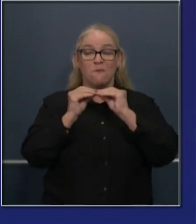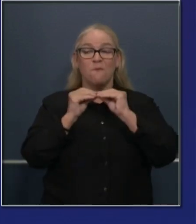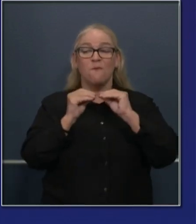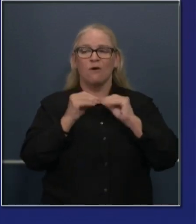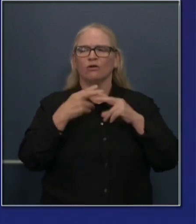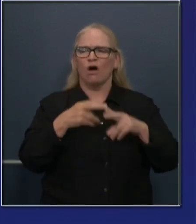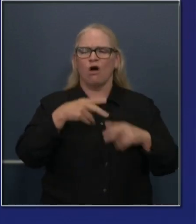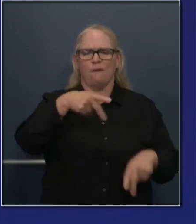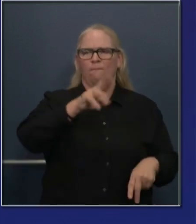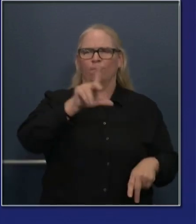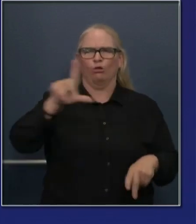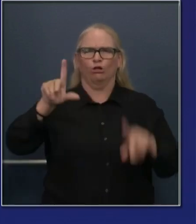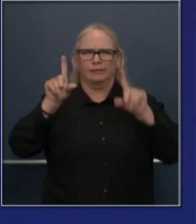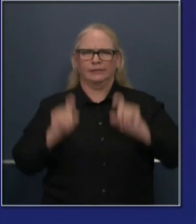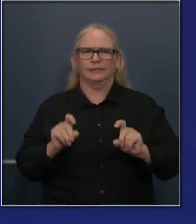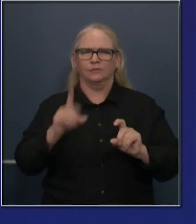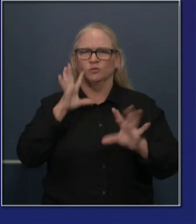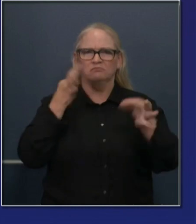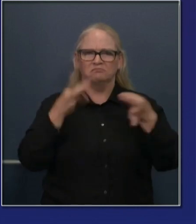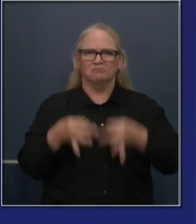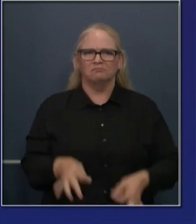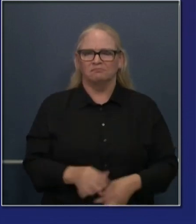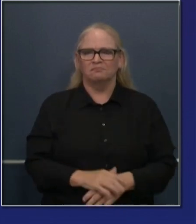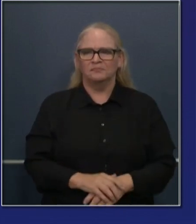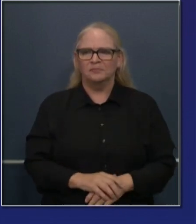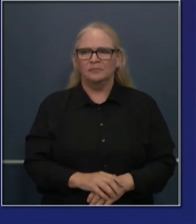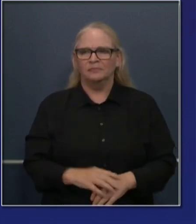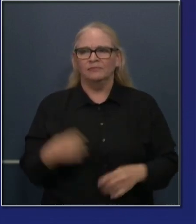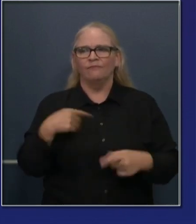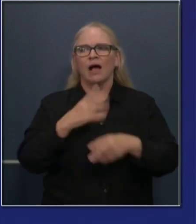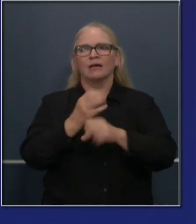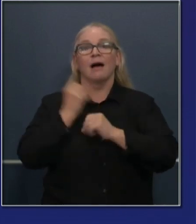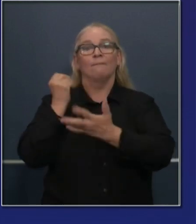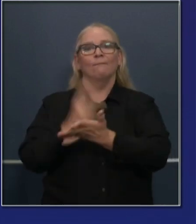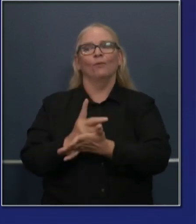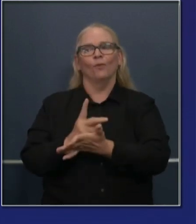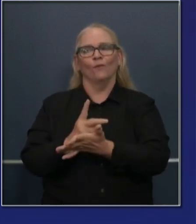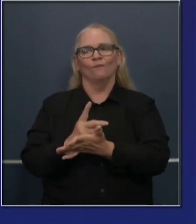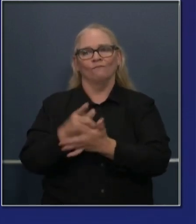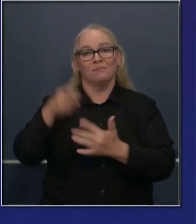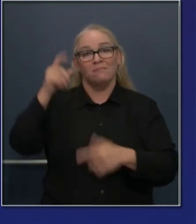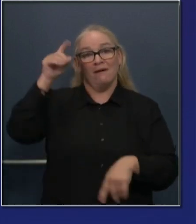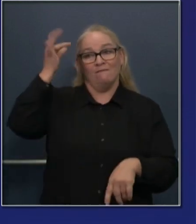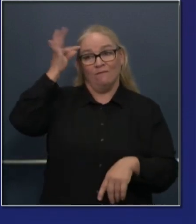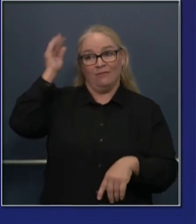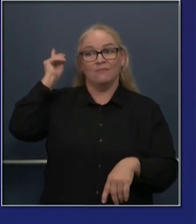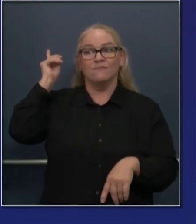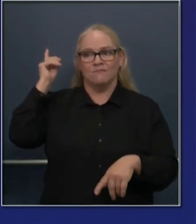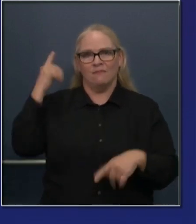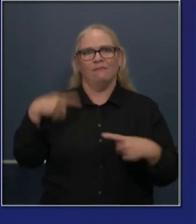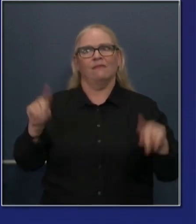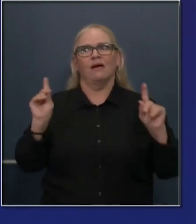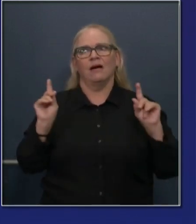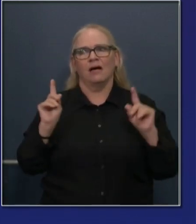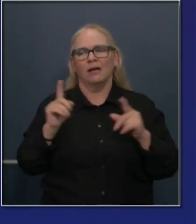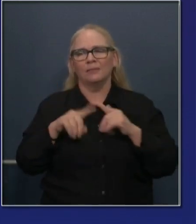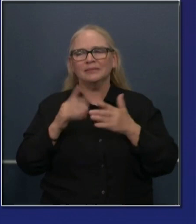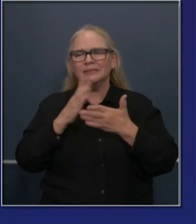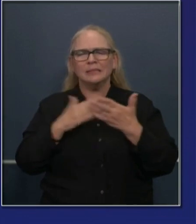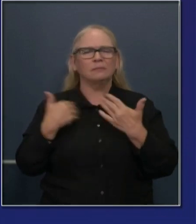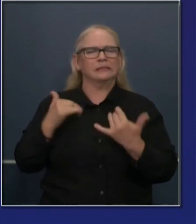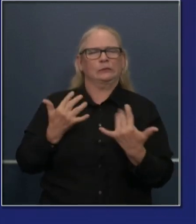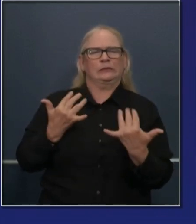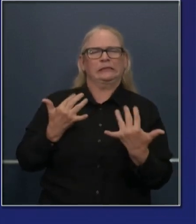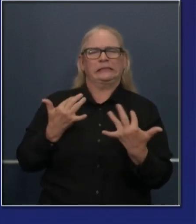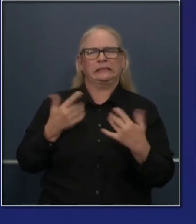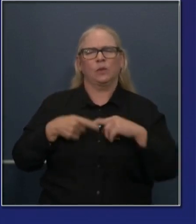something we've talked about in the past. We finally got those approvals from the feds. Some are still pending, but we want to start